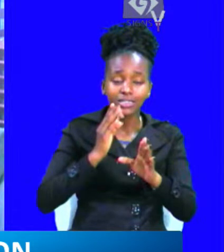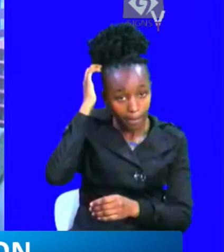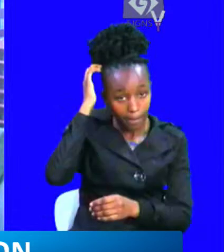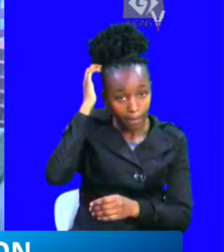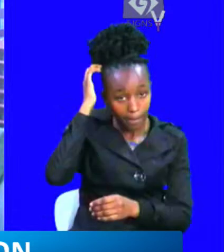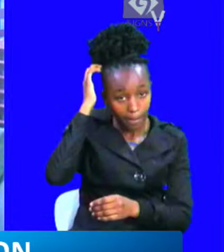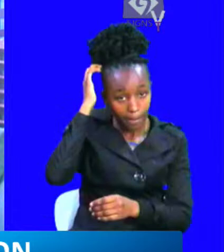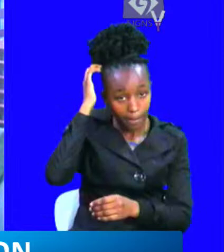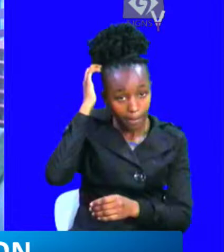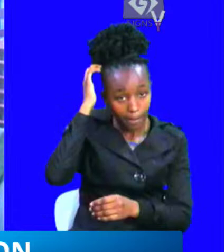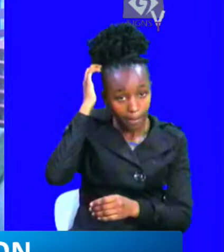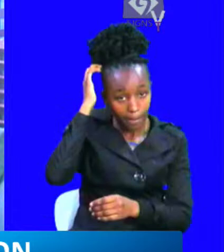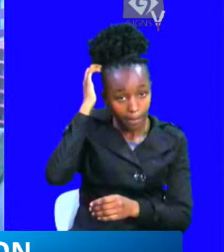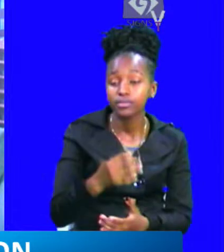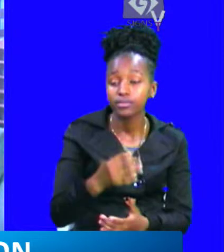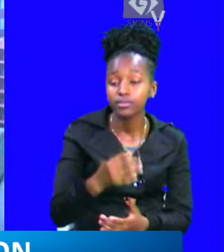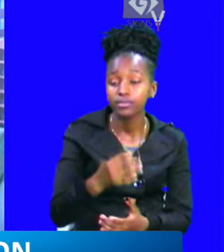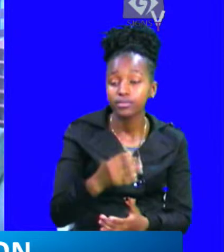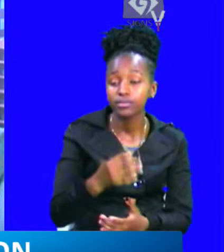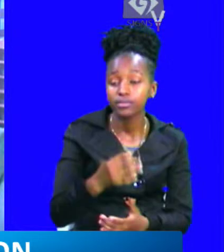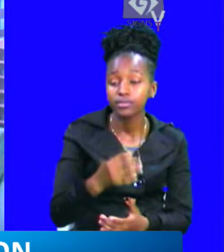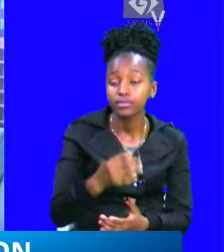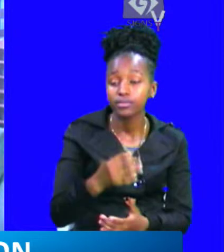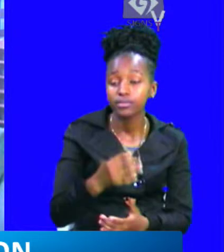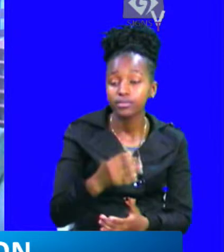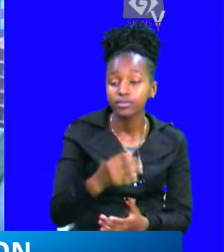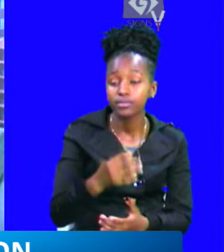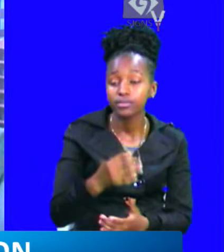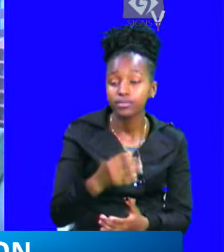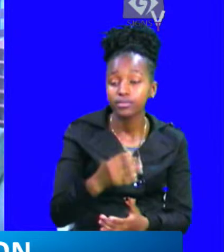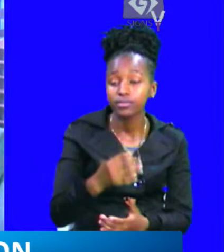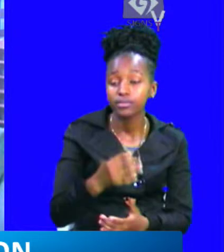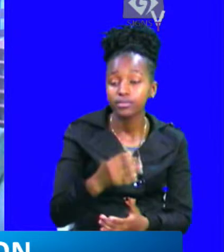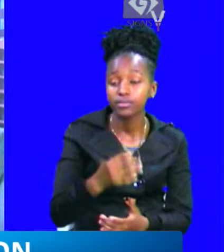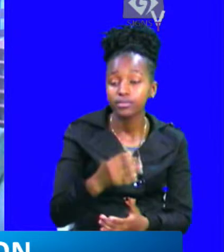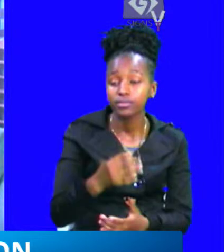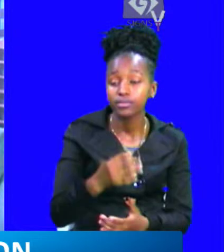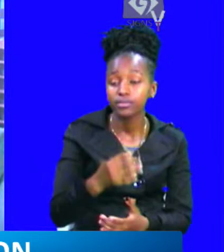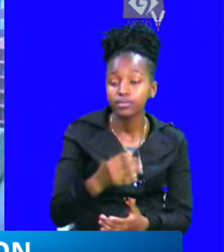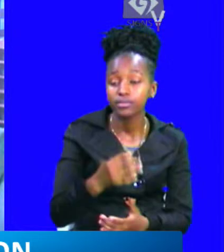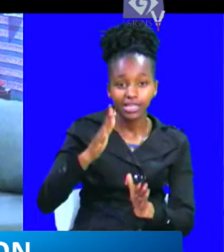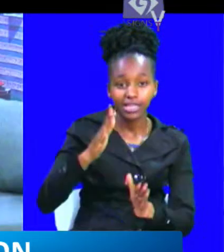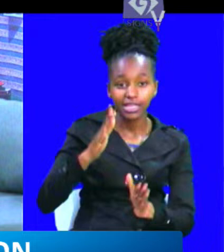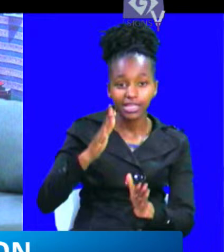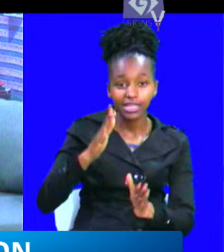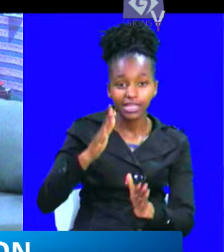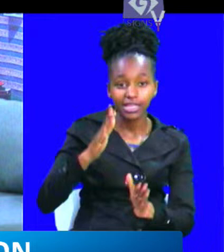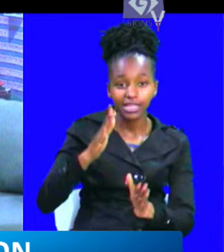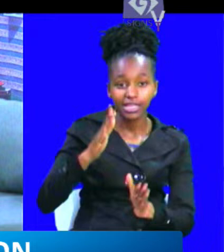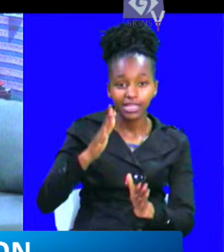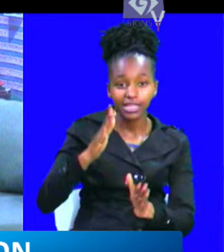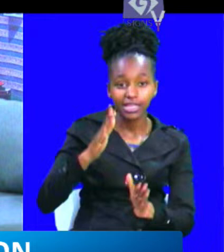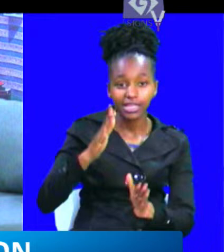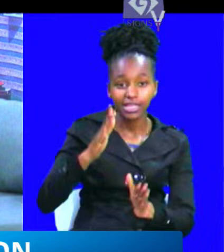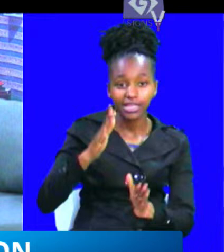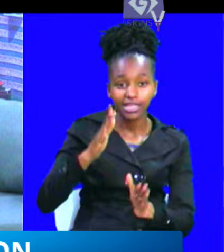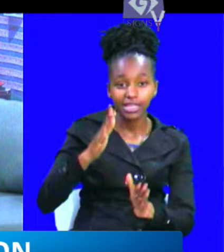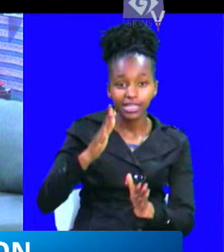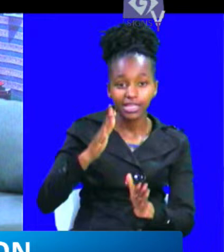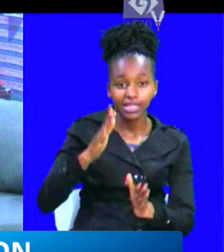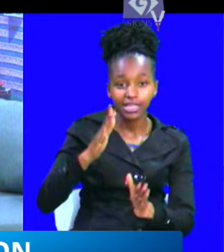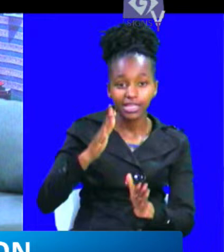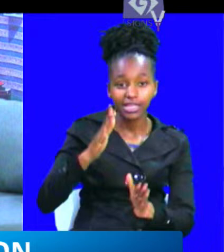2003. 2003. I think the famous buses by that time, they were called Akamba, something like that. Yellow ones, Yes. with the blue stripes. Absolutely. That's